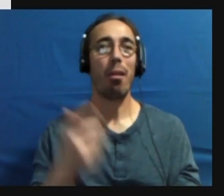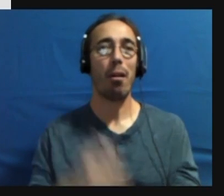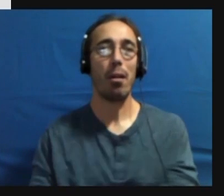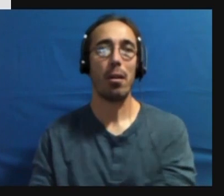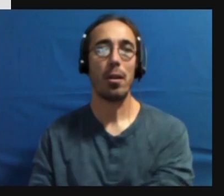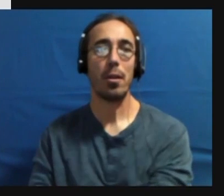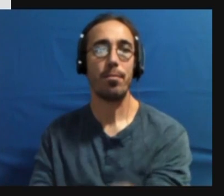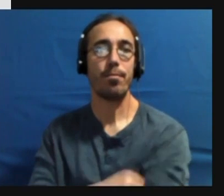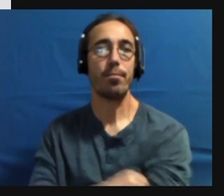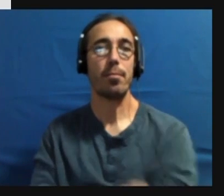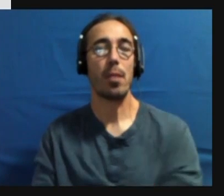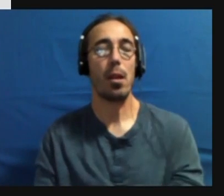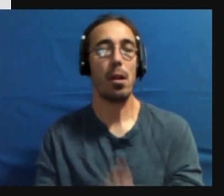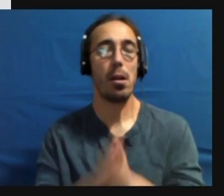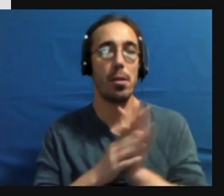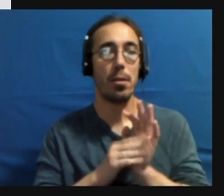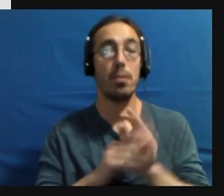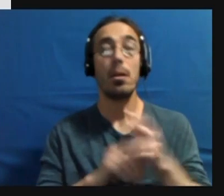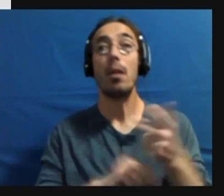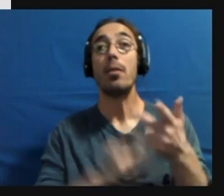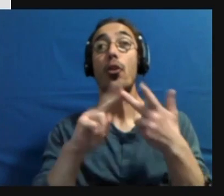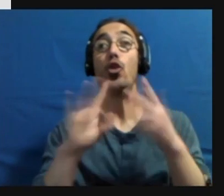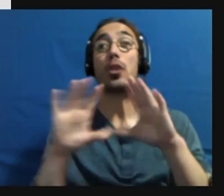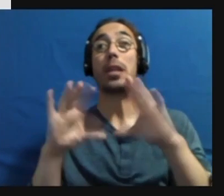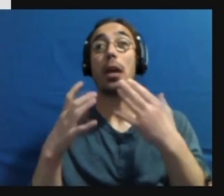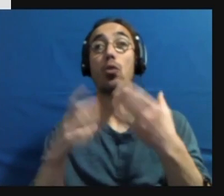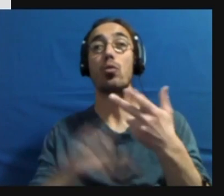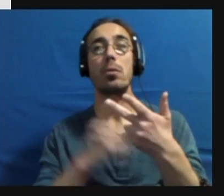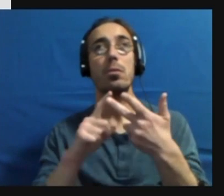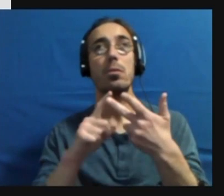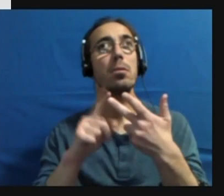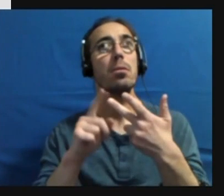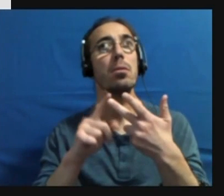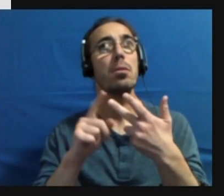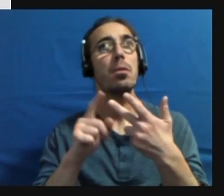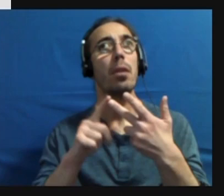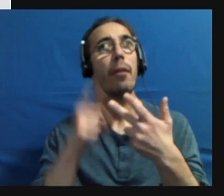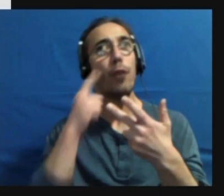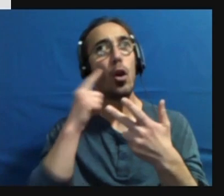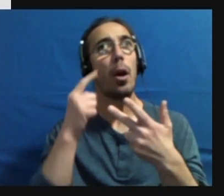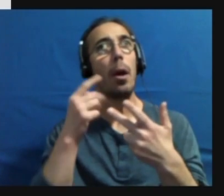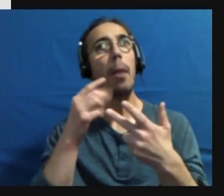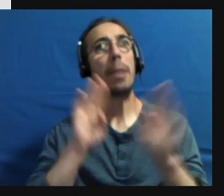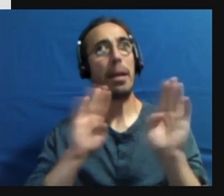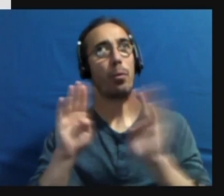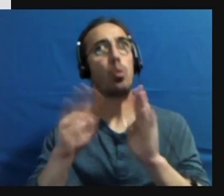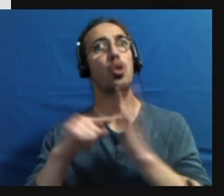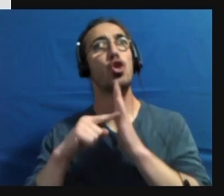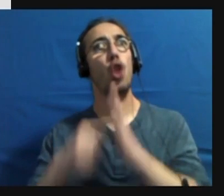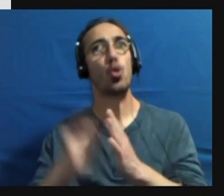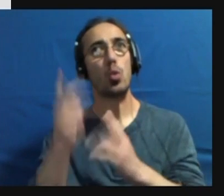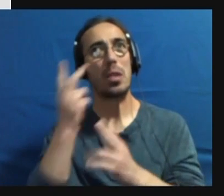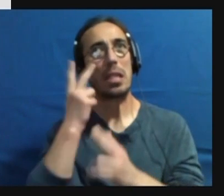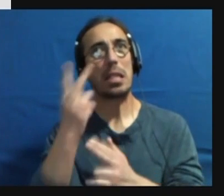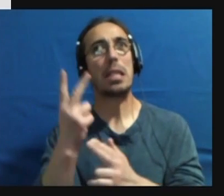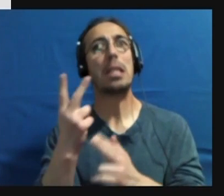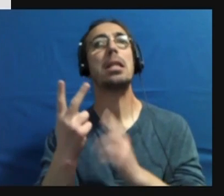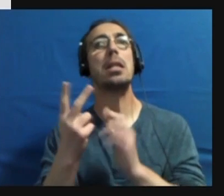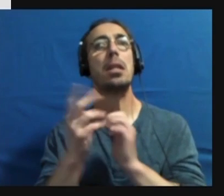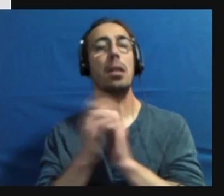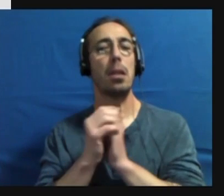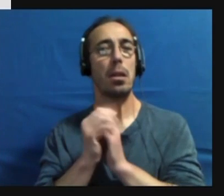In our secondary category of restrictive and imperative behaviors, then we start to see things,